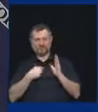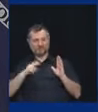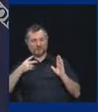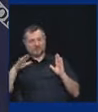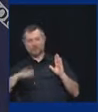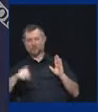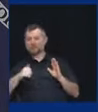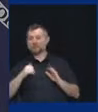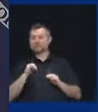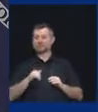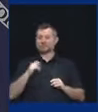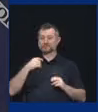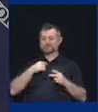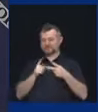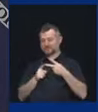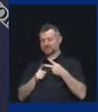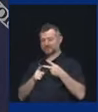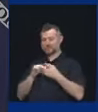then there's New York.